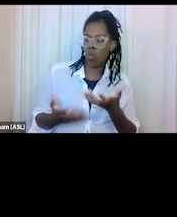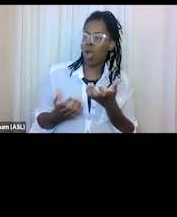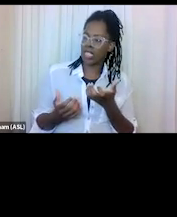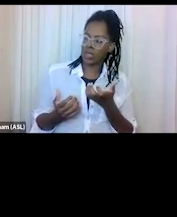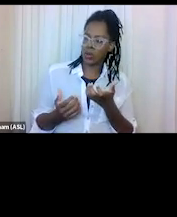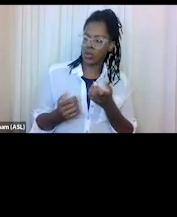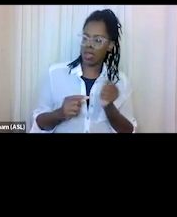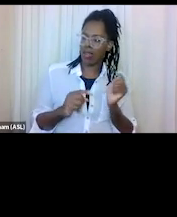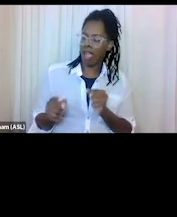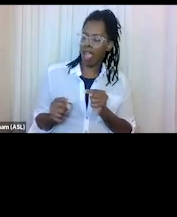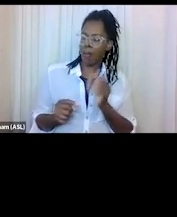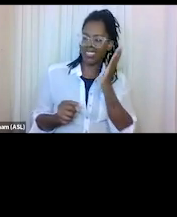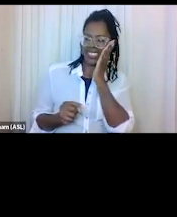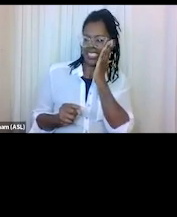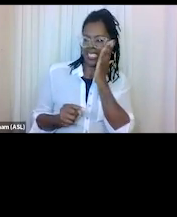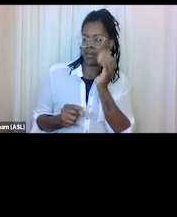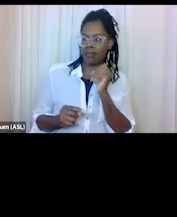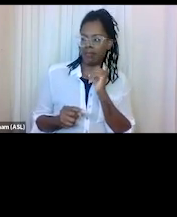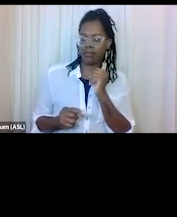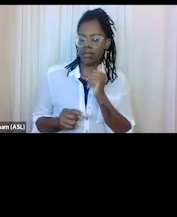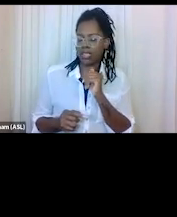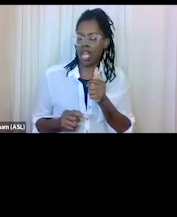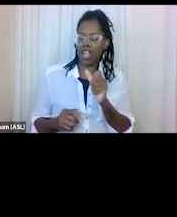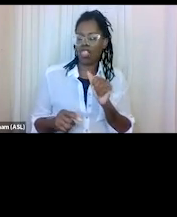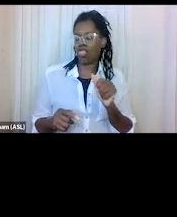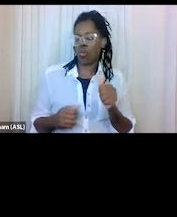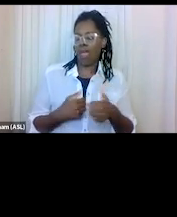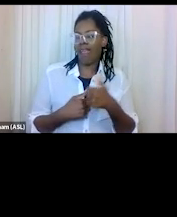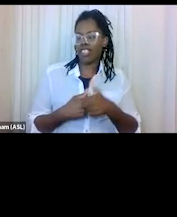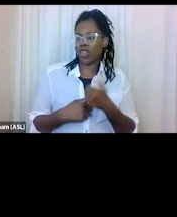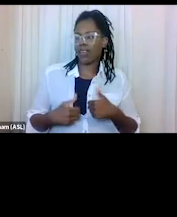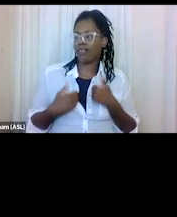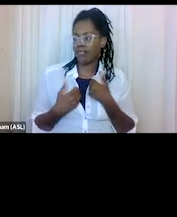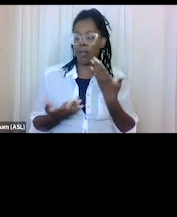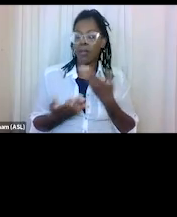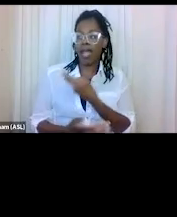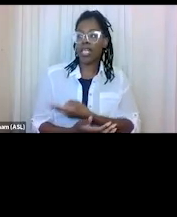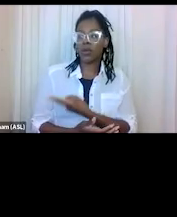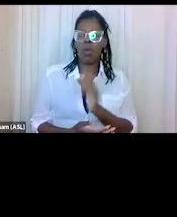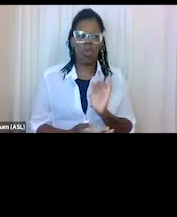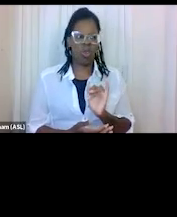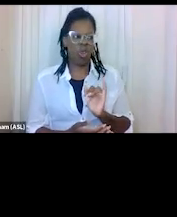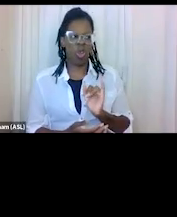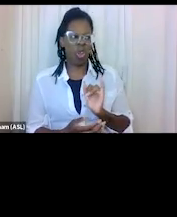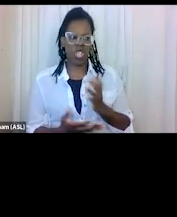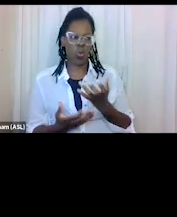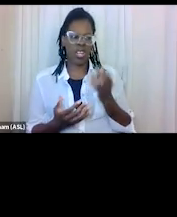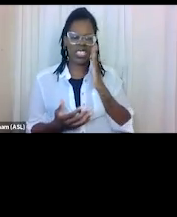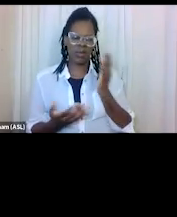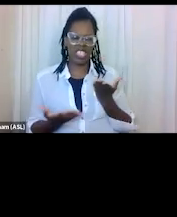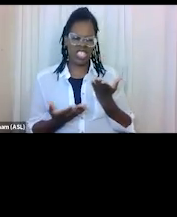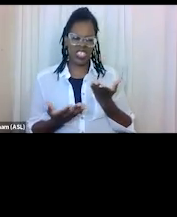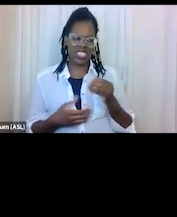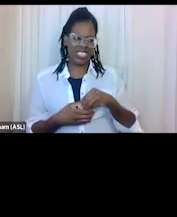seen as a real threat to their life, hospitals may believe that, oh, this person is just trying to sleep inside somewhere